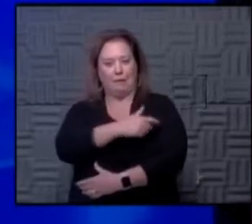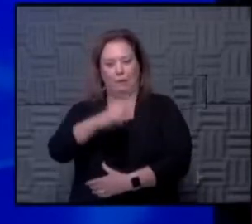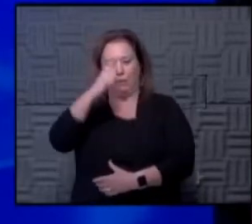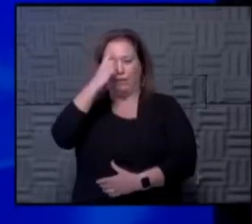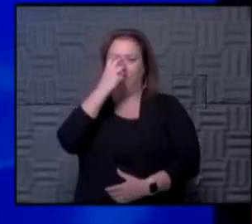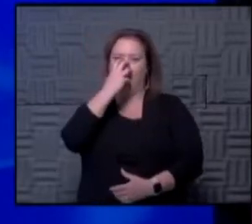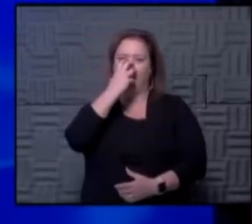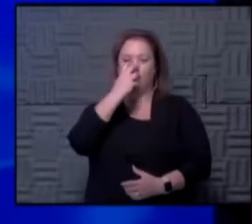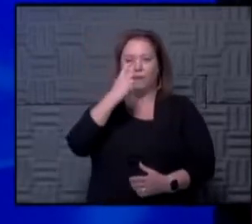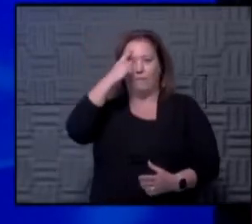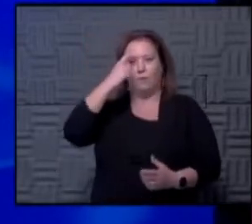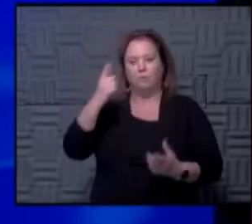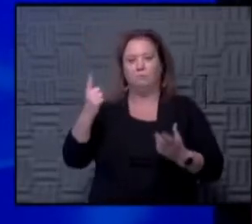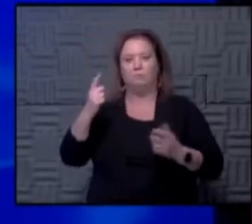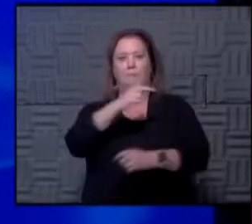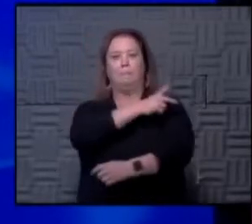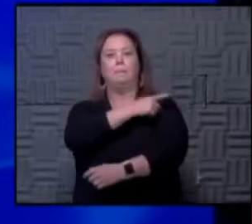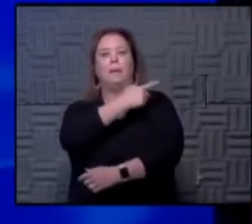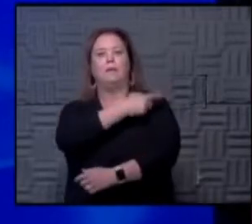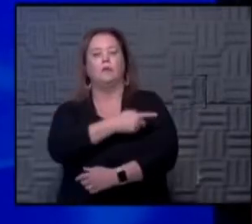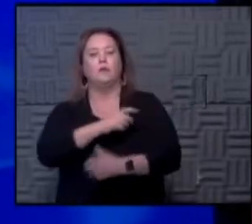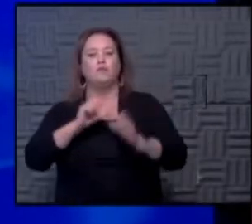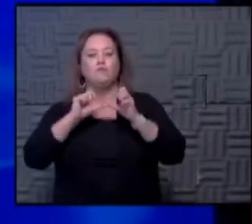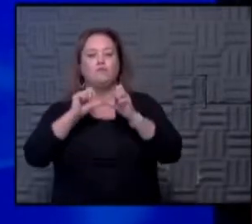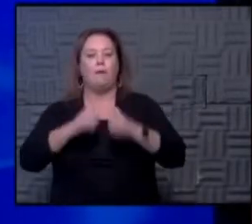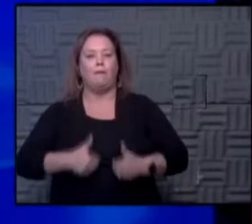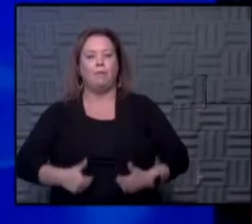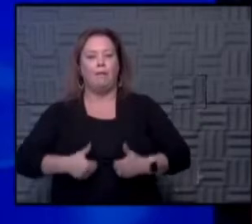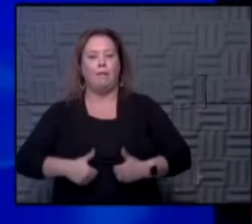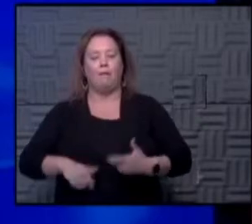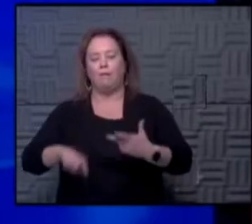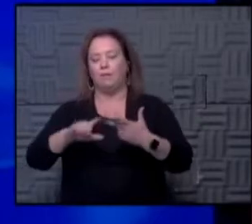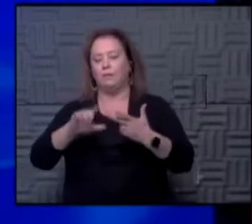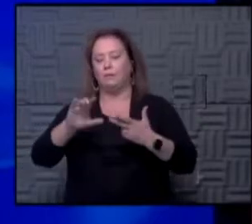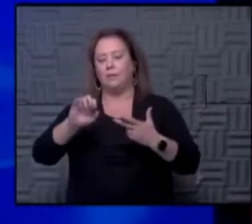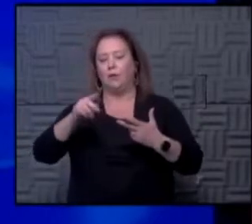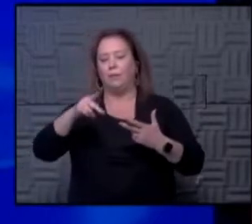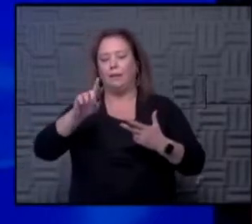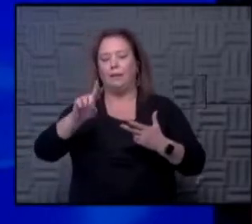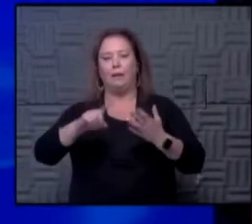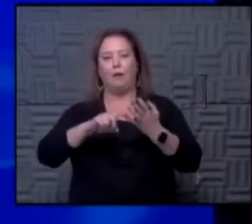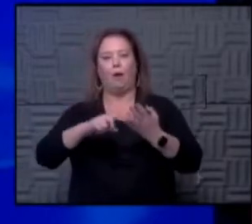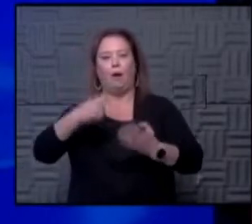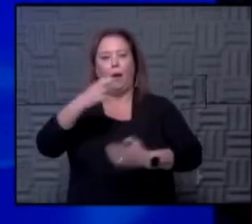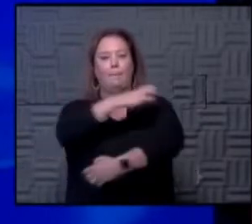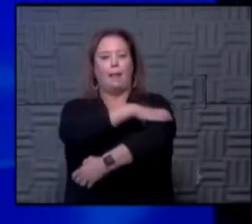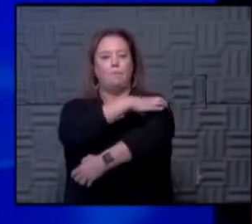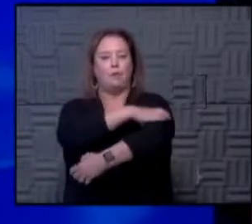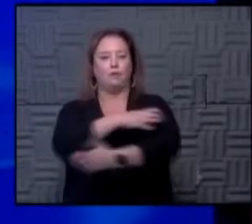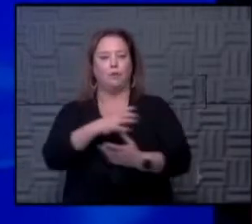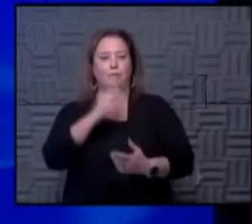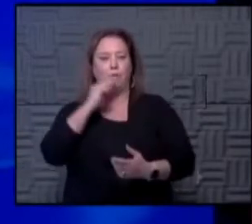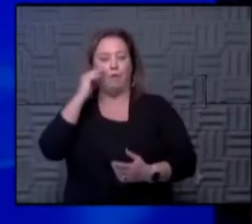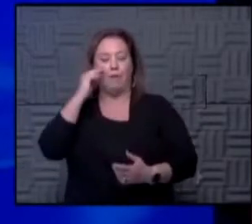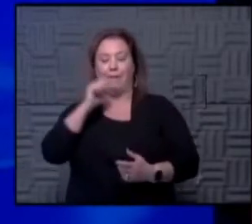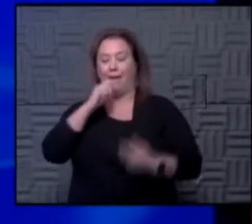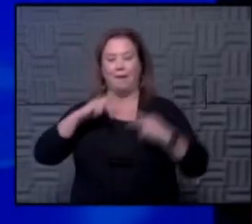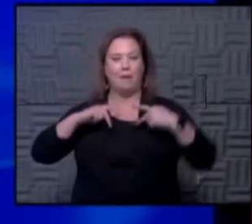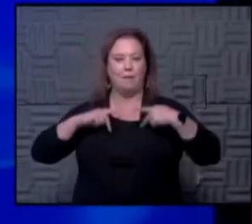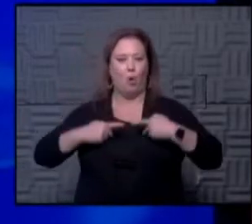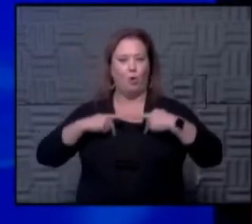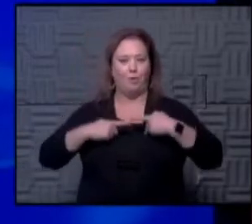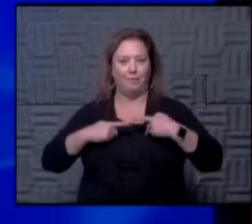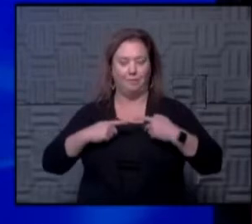oxygen, as being something that maybe patients with chronic lung disease, COPD, or pulmonary hypertension need in their home, not someone who had a pneumonia,